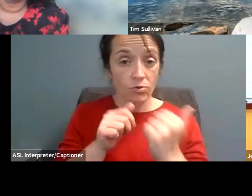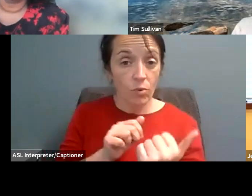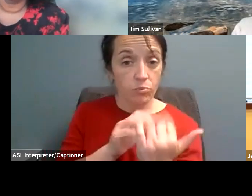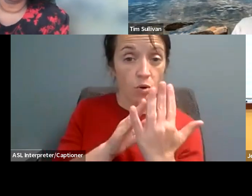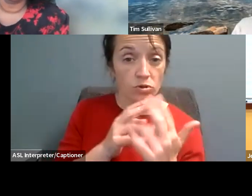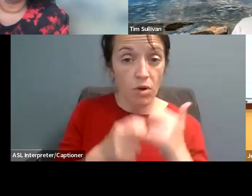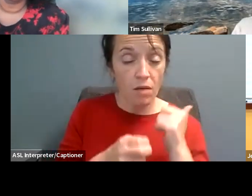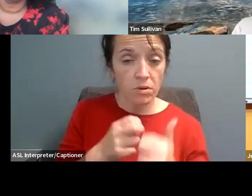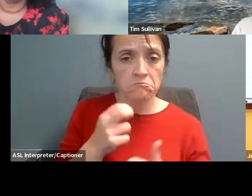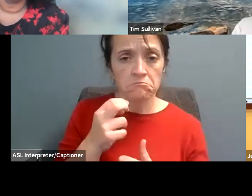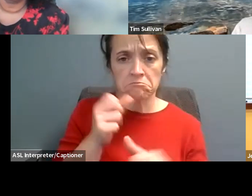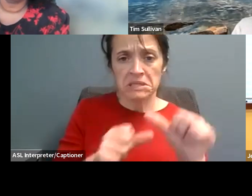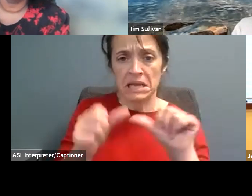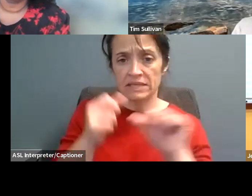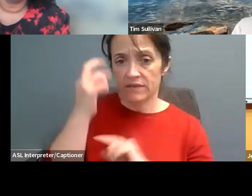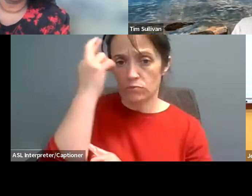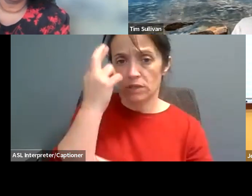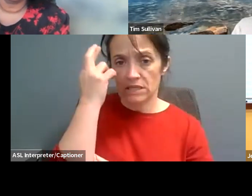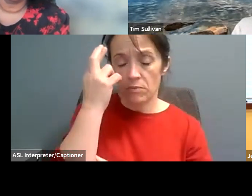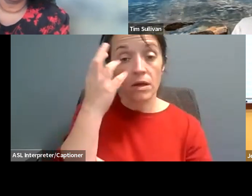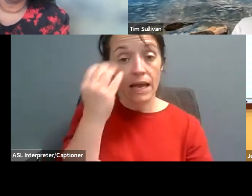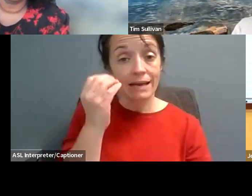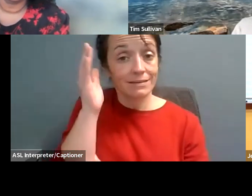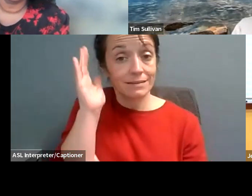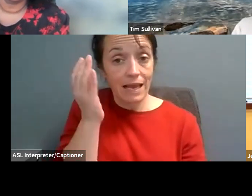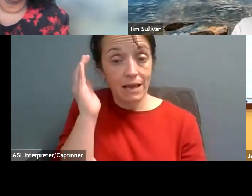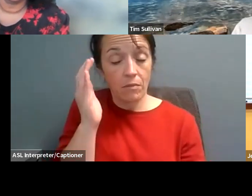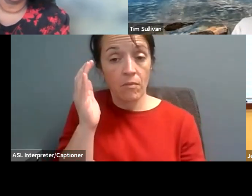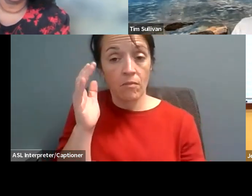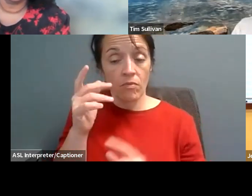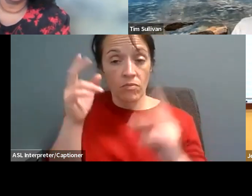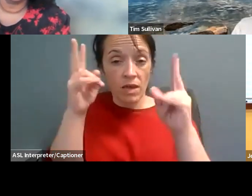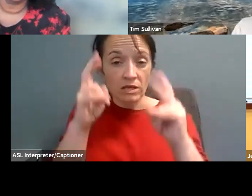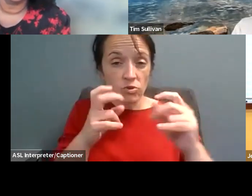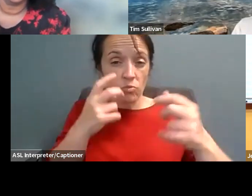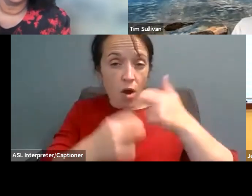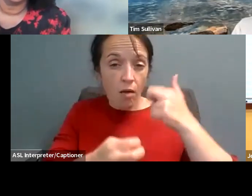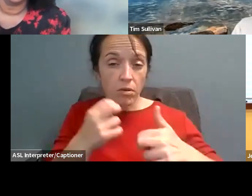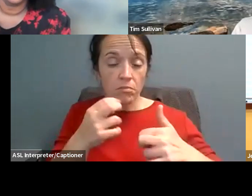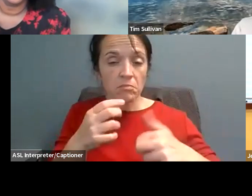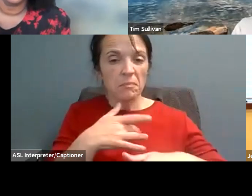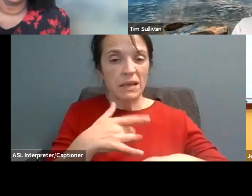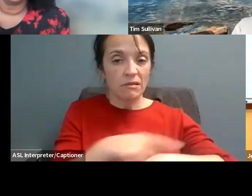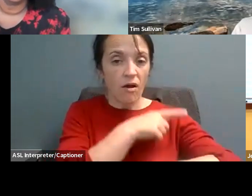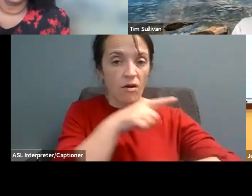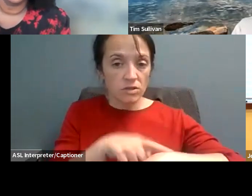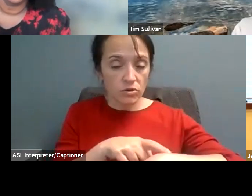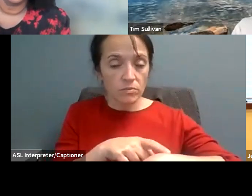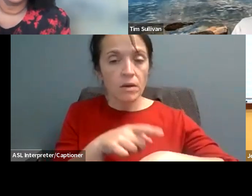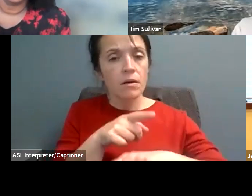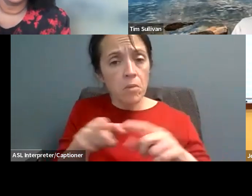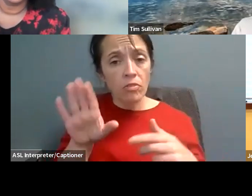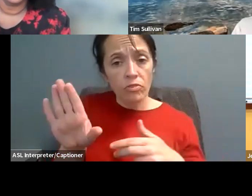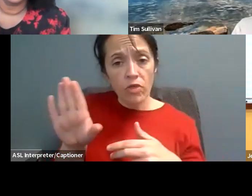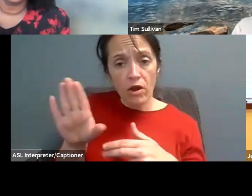all that they reported seemed to be long-term issues, I assumed that the appropriate short and midterm indicators were